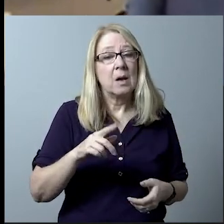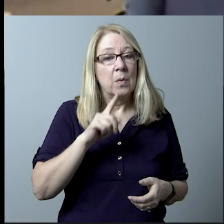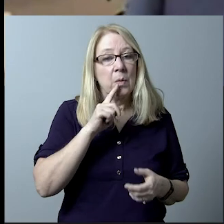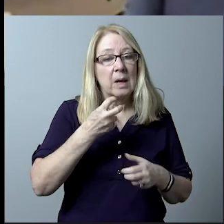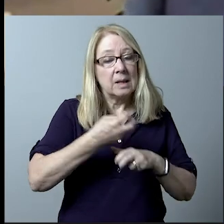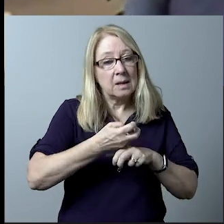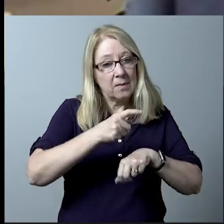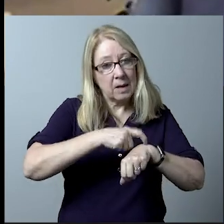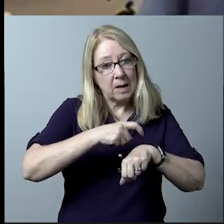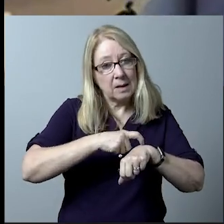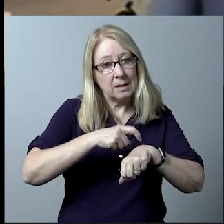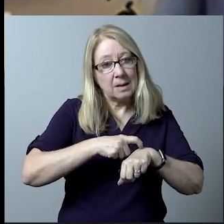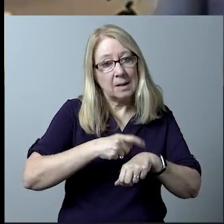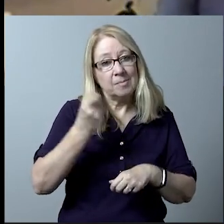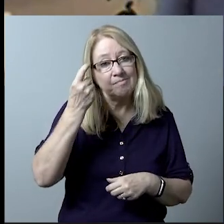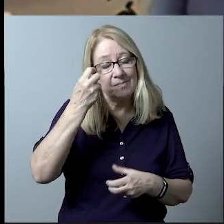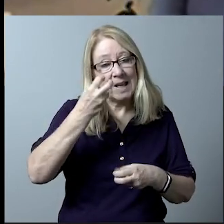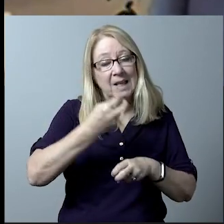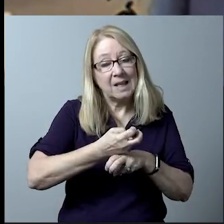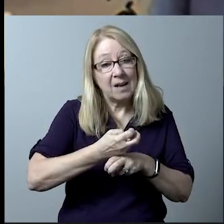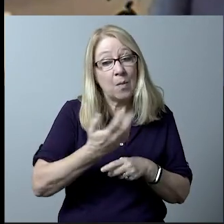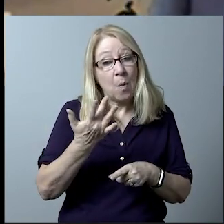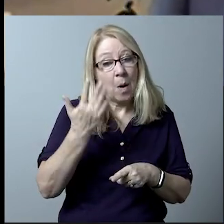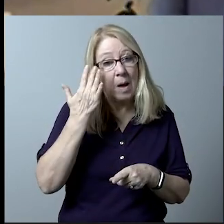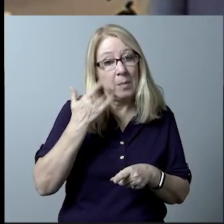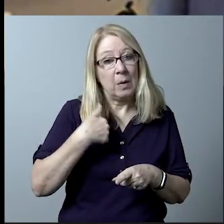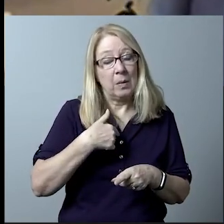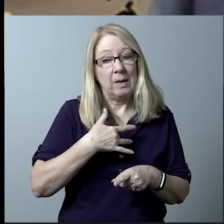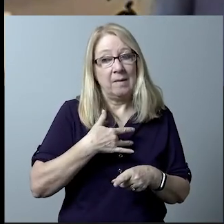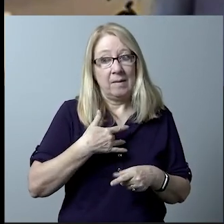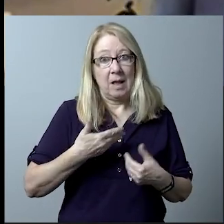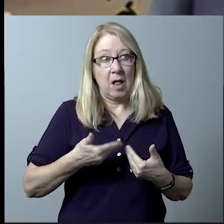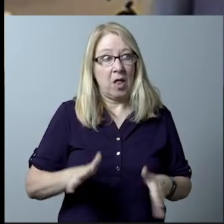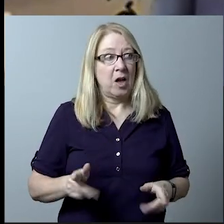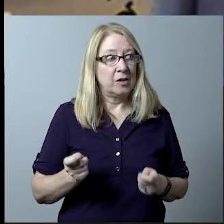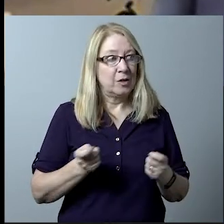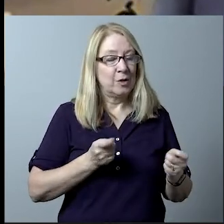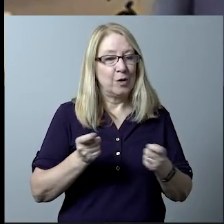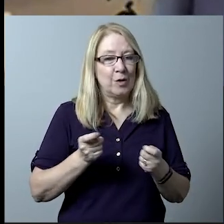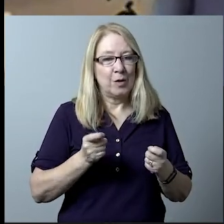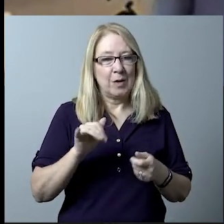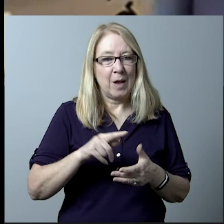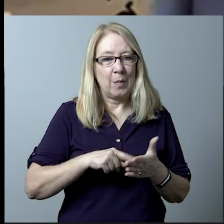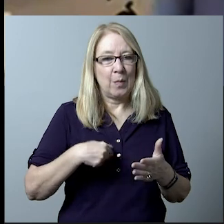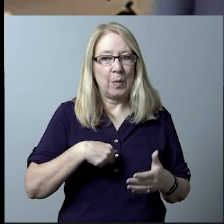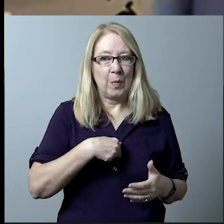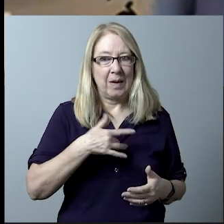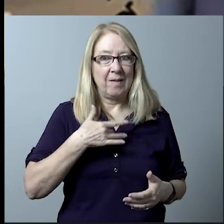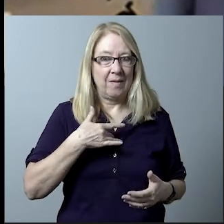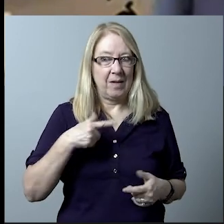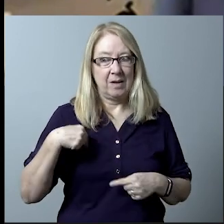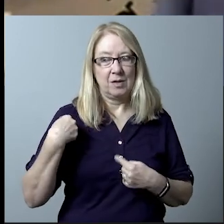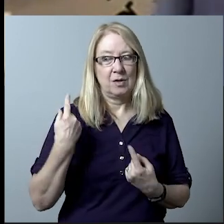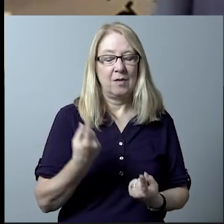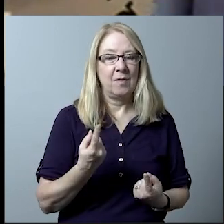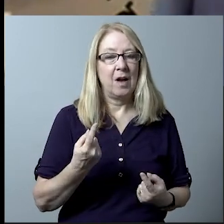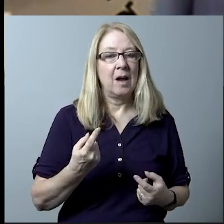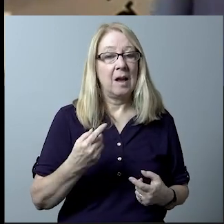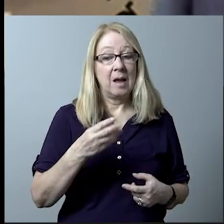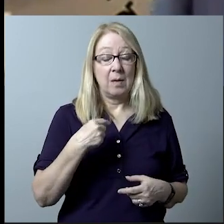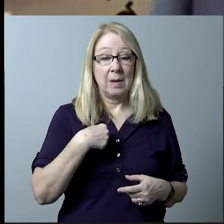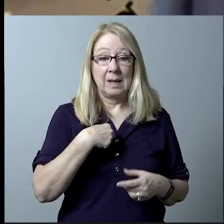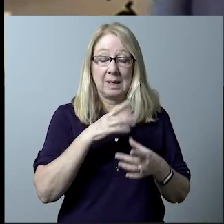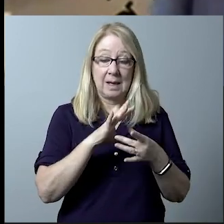collaboration. Difficult times are difficult because we sense a loss of control, and that's what we sense so